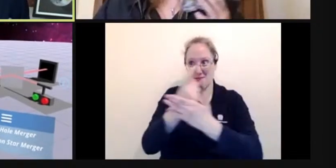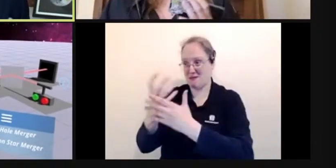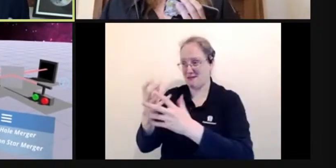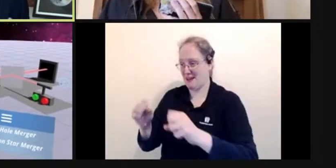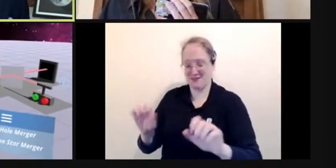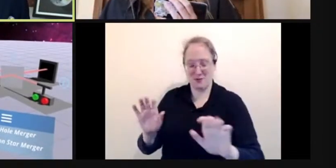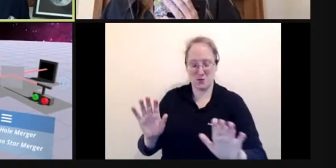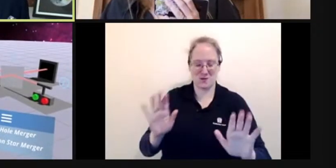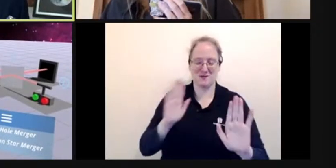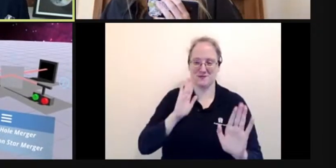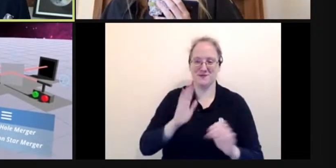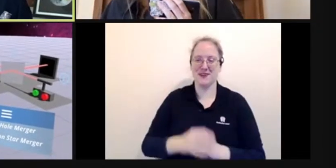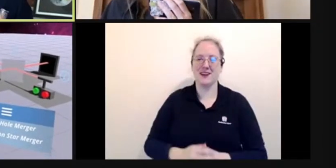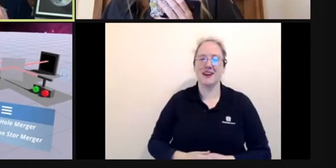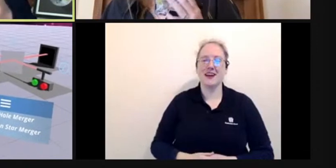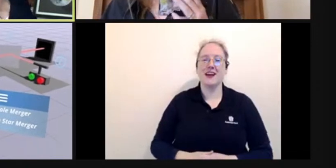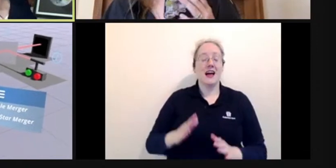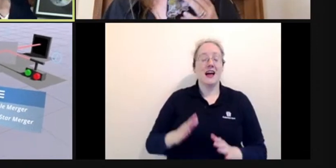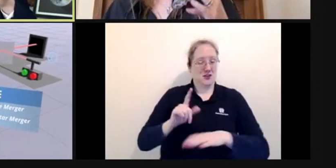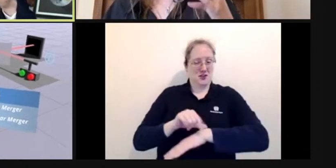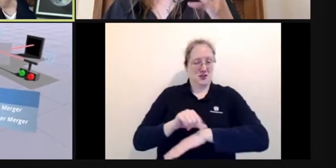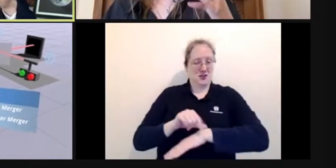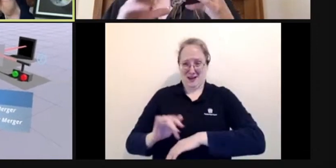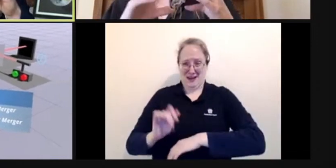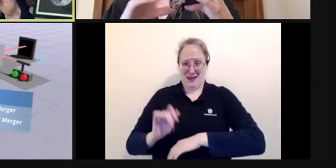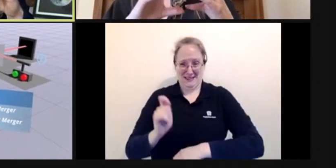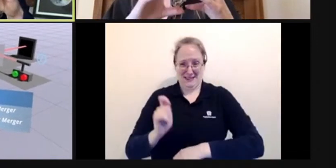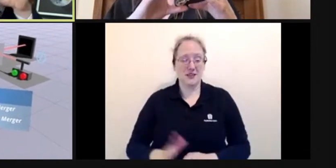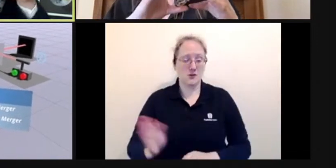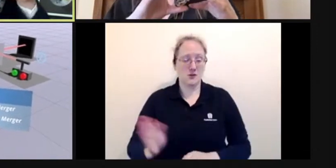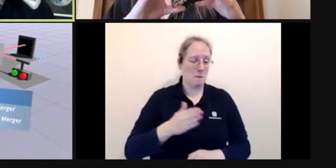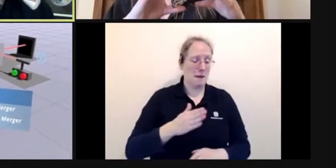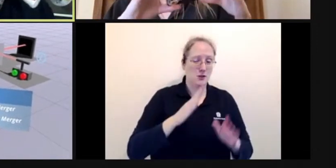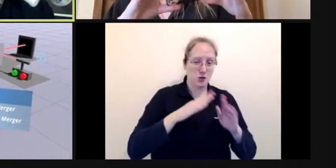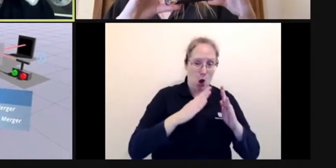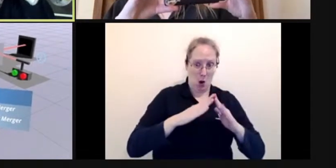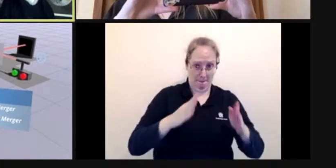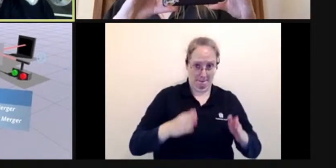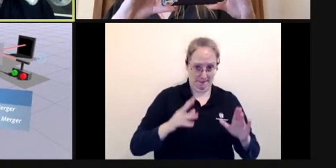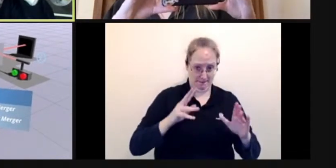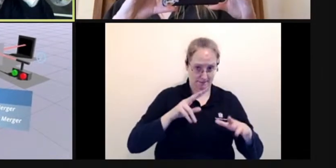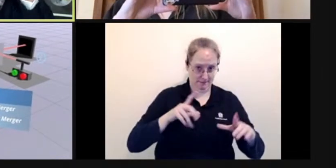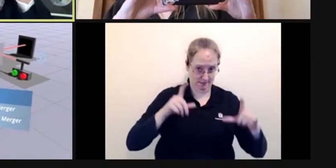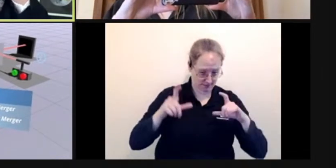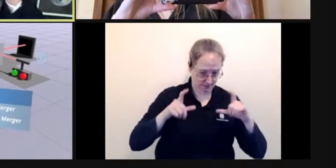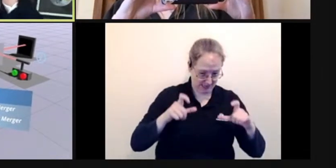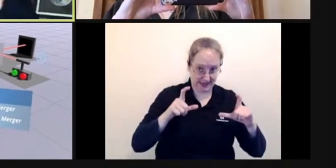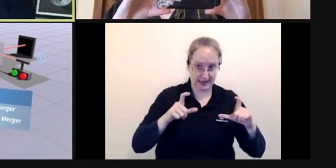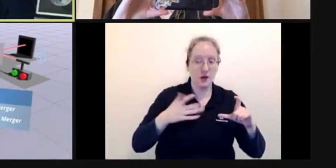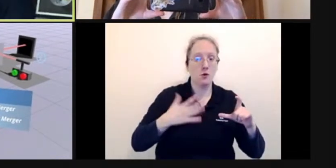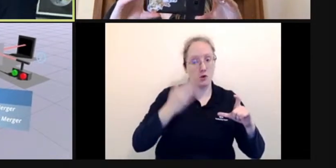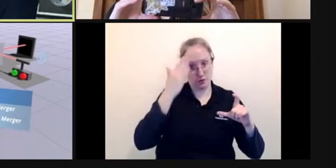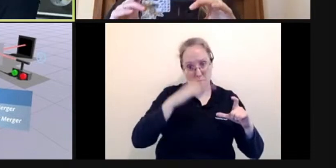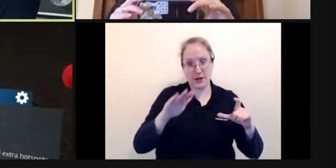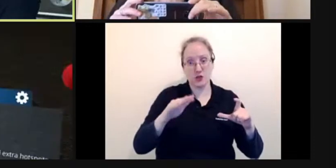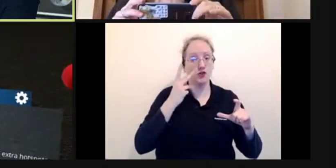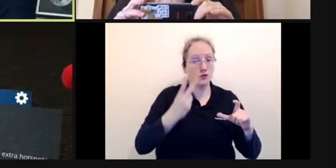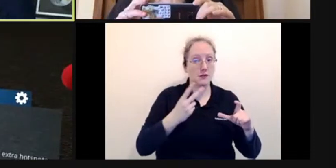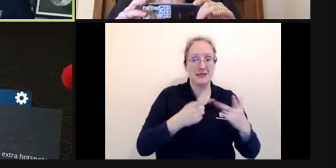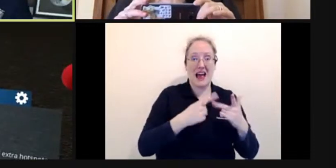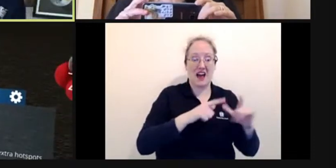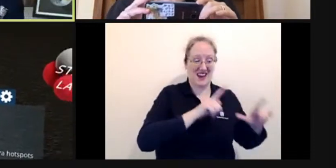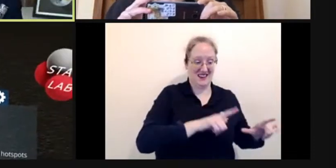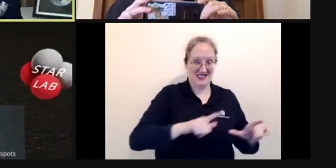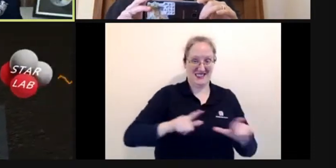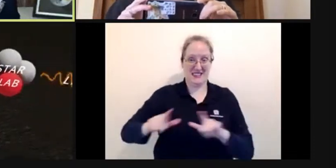Let's quickly jump back to the home screen, because I just want to remind you just to look at some of the other scenes, like the